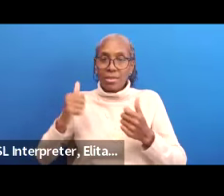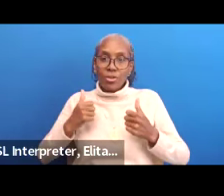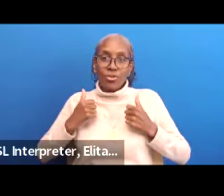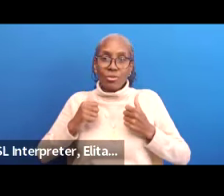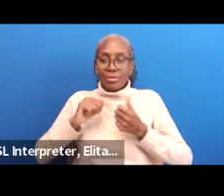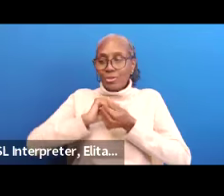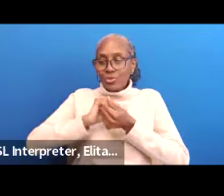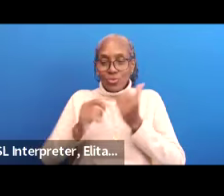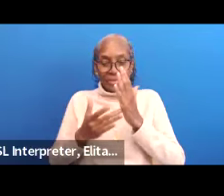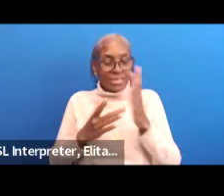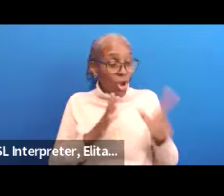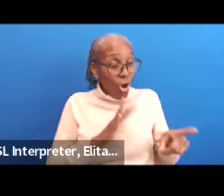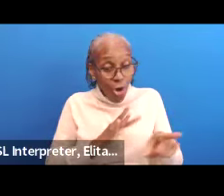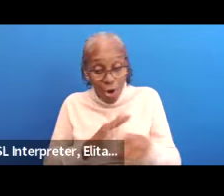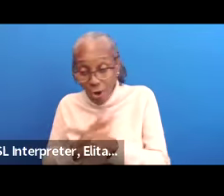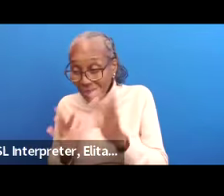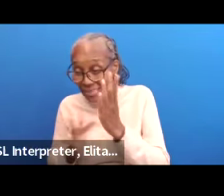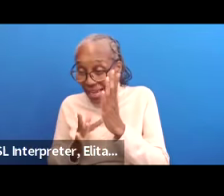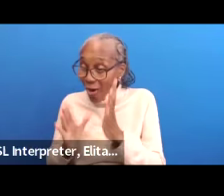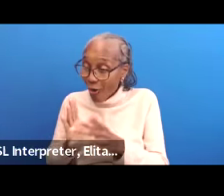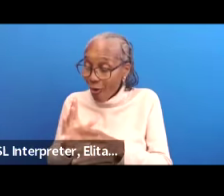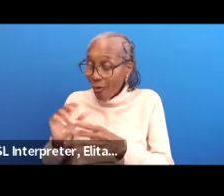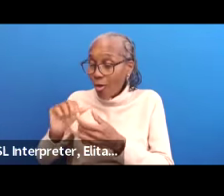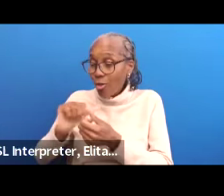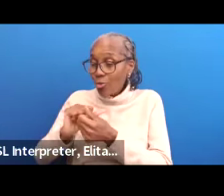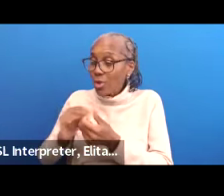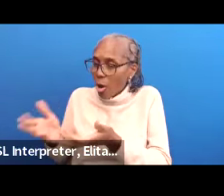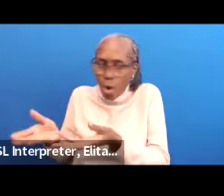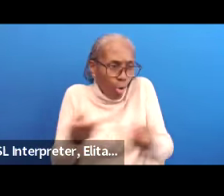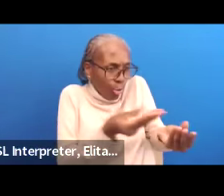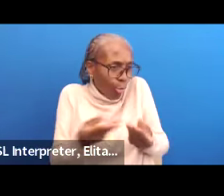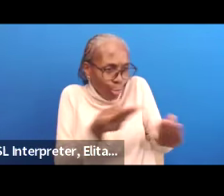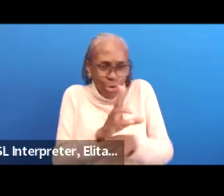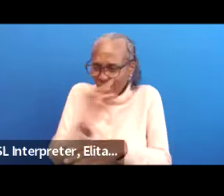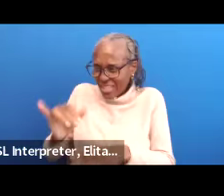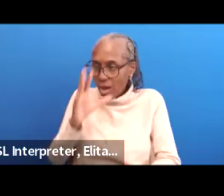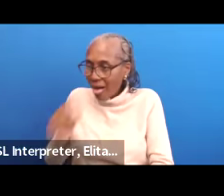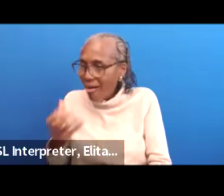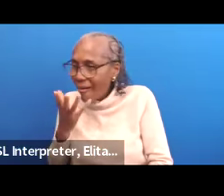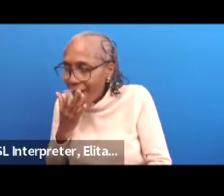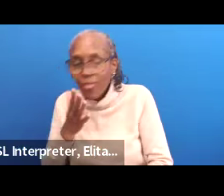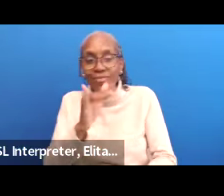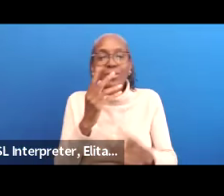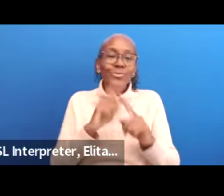those colors, so they're more likely to want us to use those kinds. So that's why